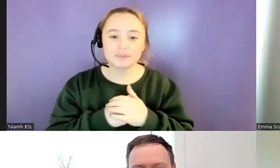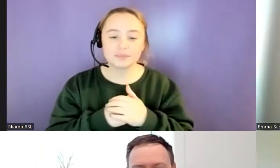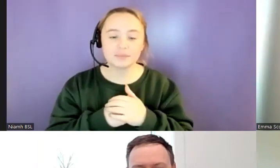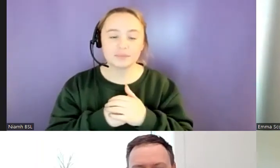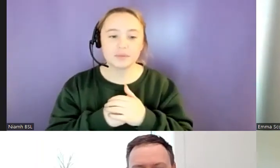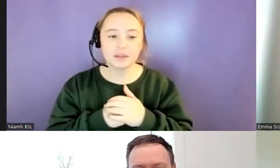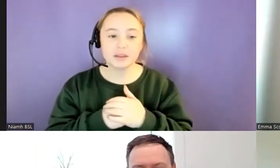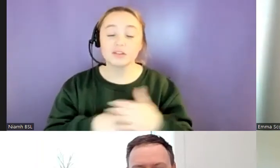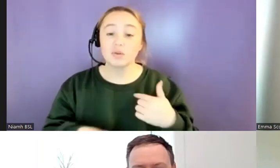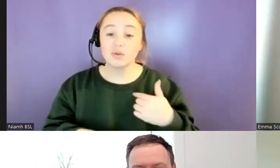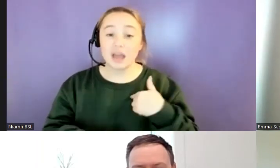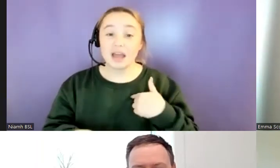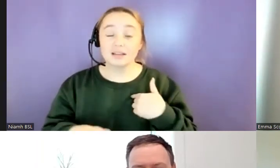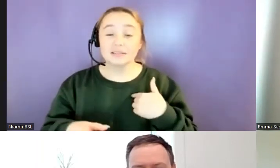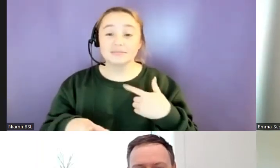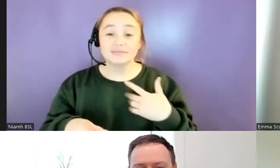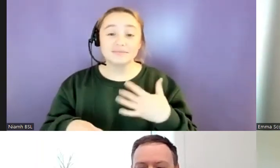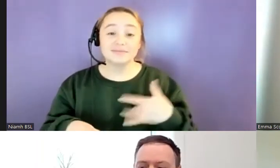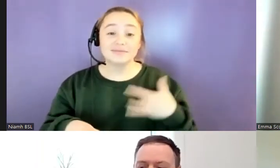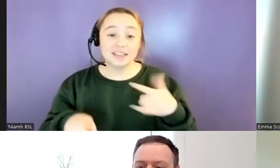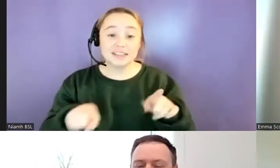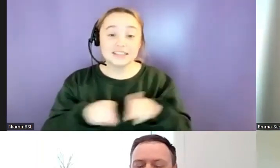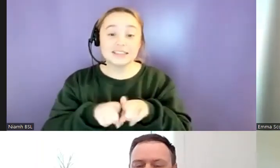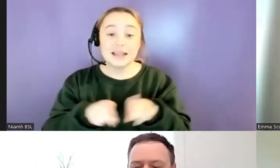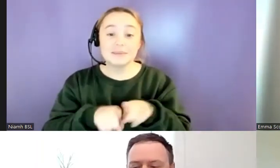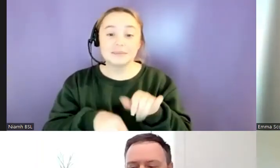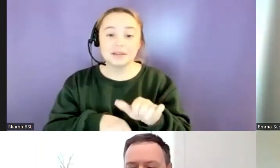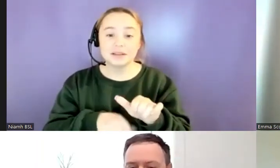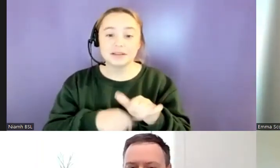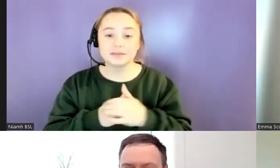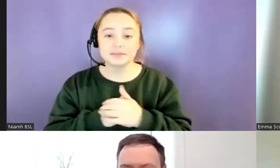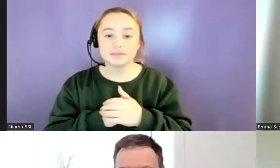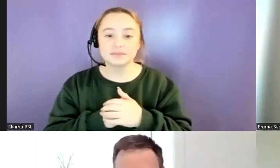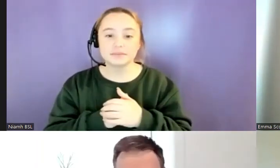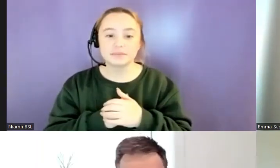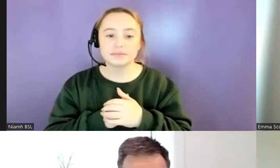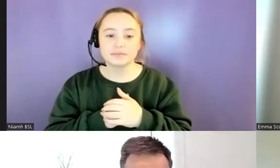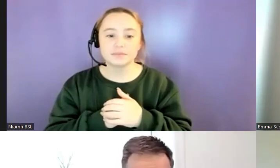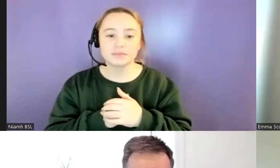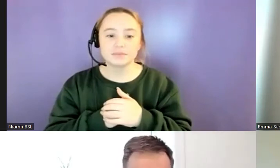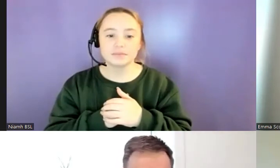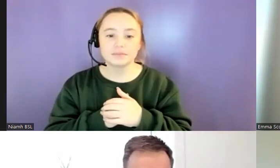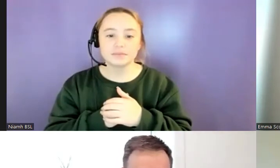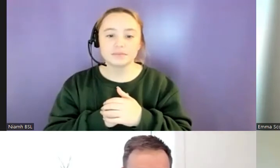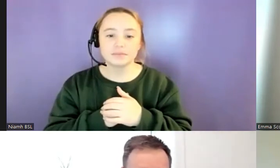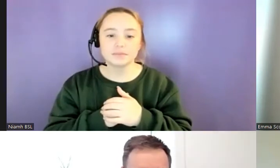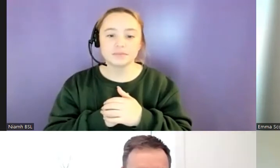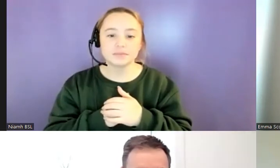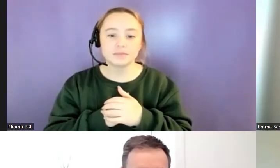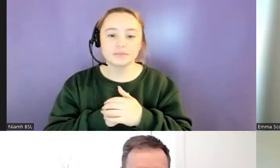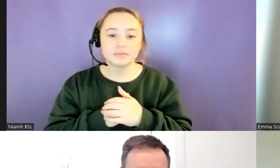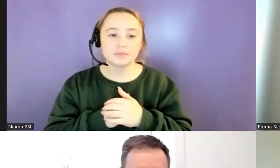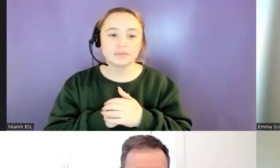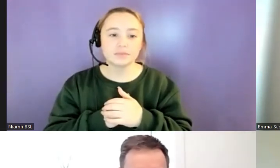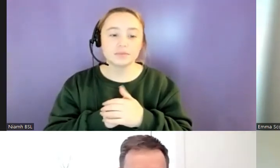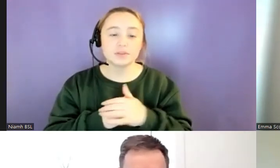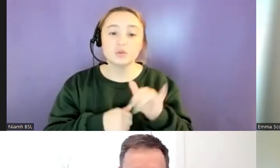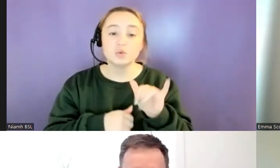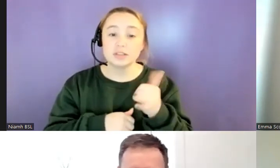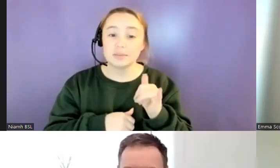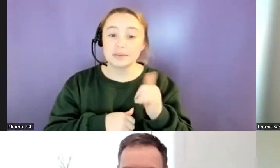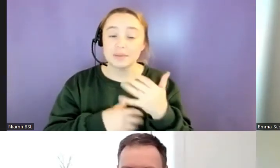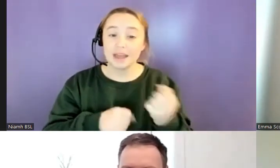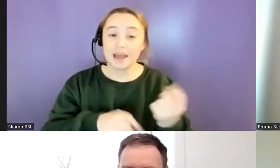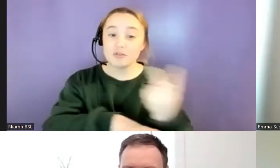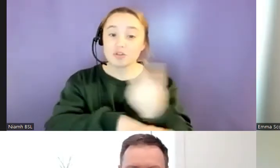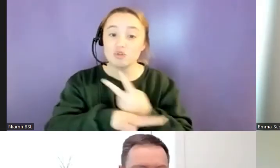the rest of the team are saying here. You know, we've got sort of luxury sometimes where we've got sort of 2-hour loading window, but